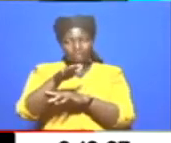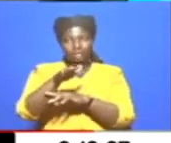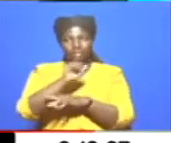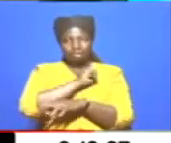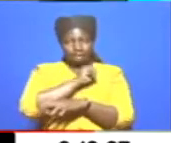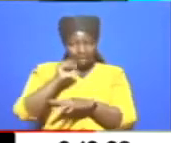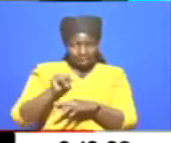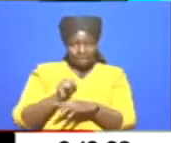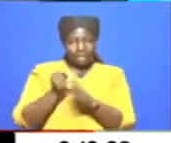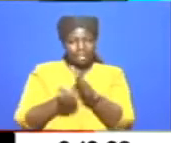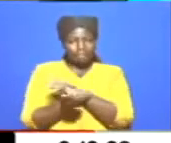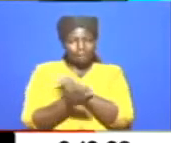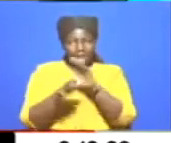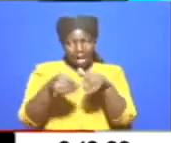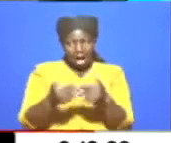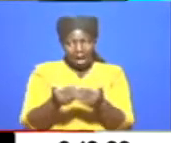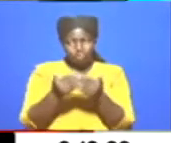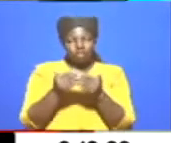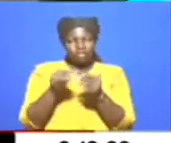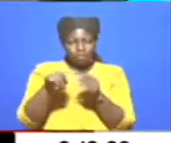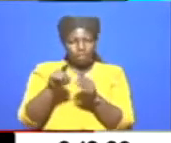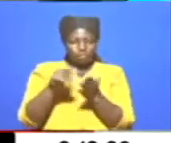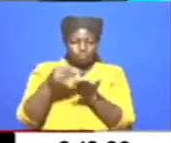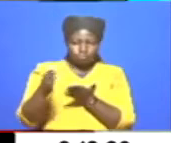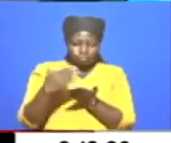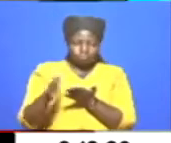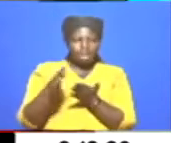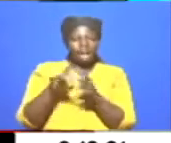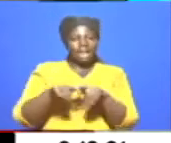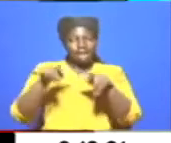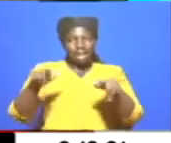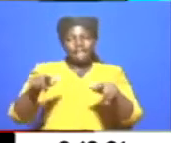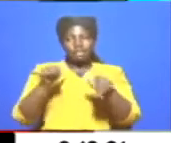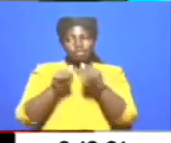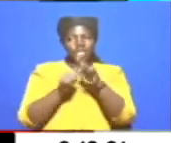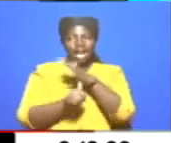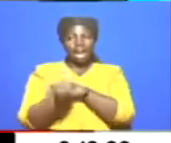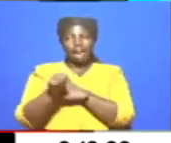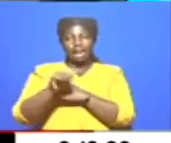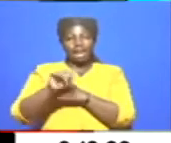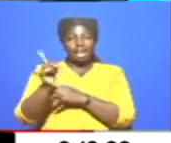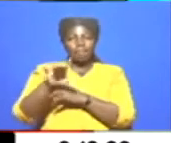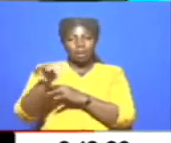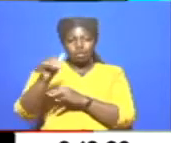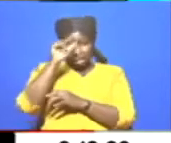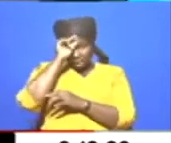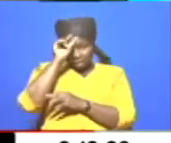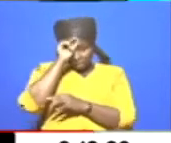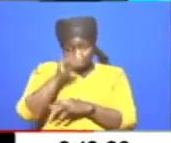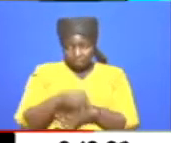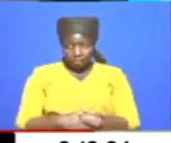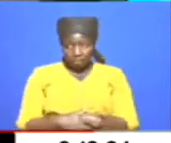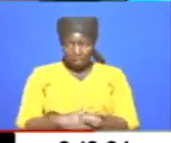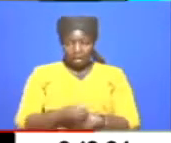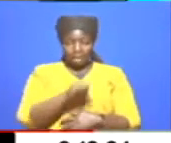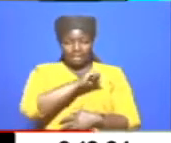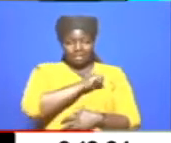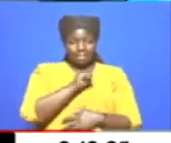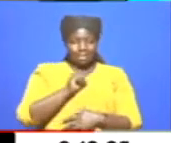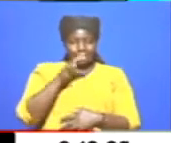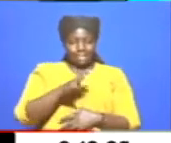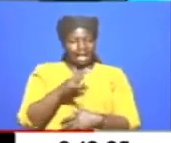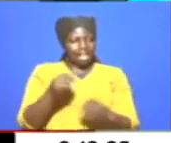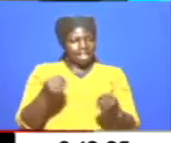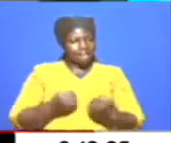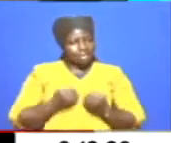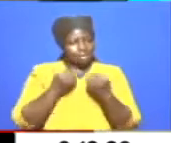County Government. And as our parliamentary reporter Gichuki Wachira reports, senators expressed shock after